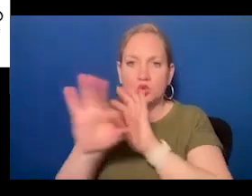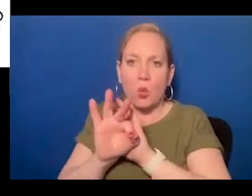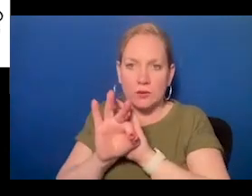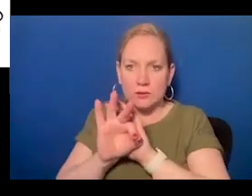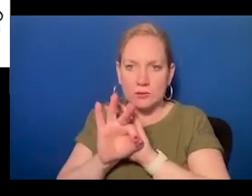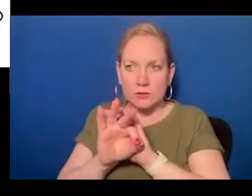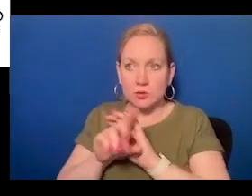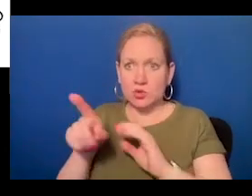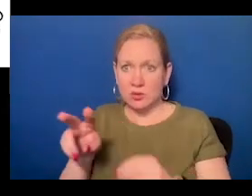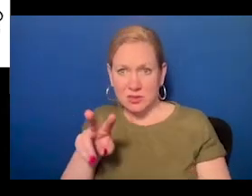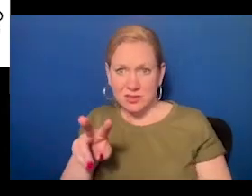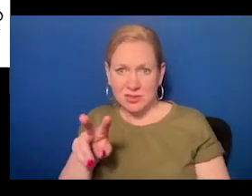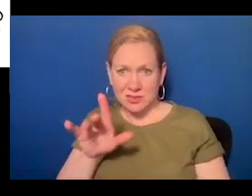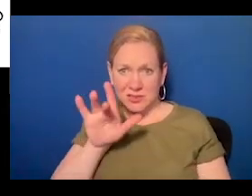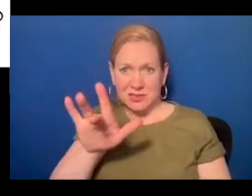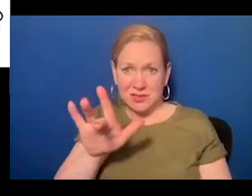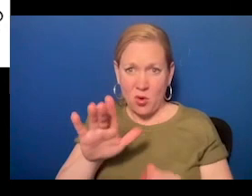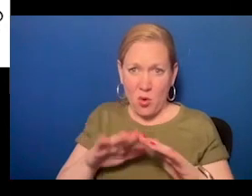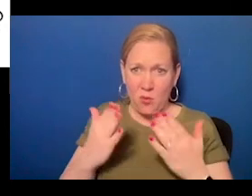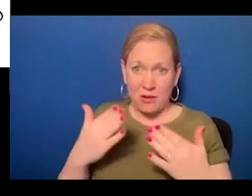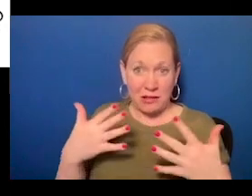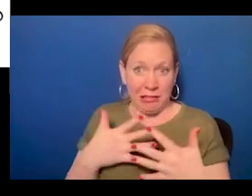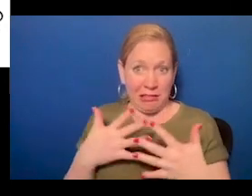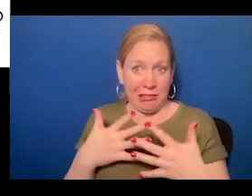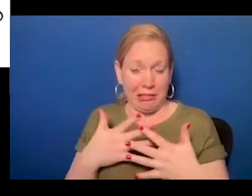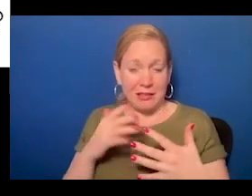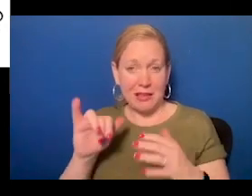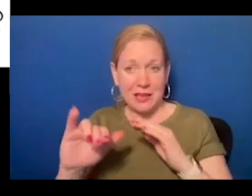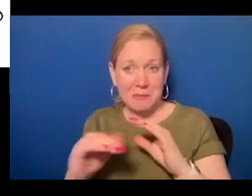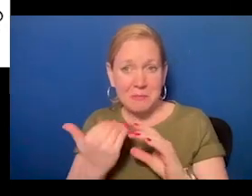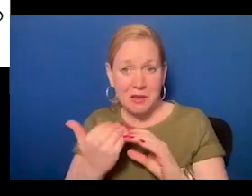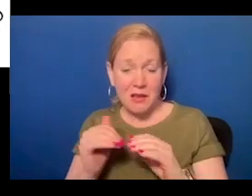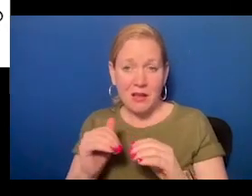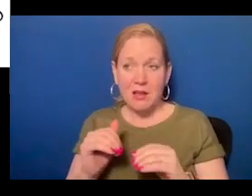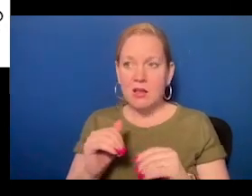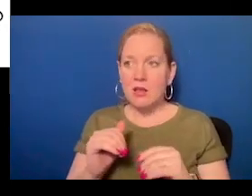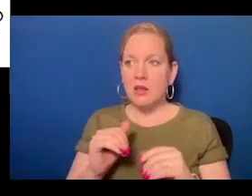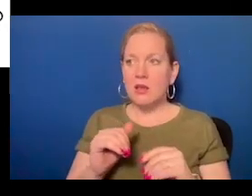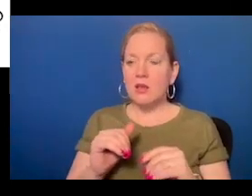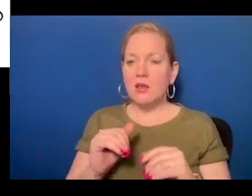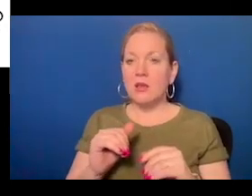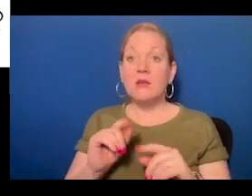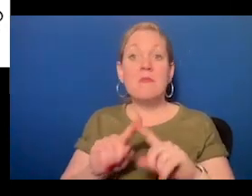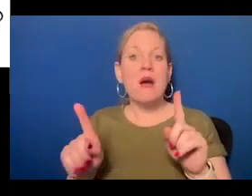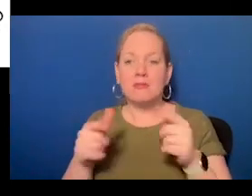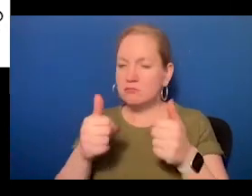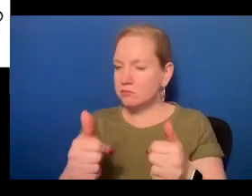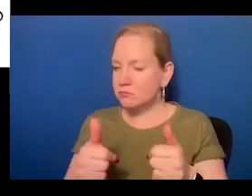making the inciting incident, again, just like a more difficult choice or just emotionally loaded.